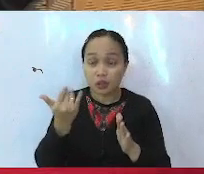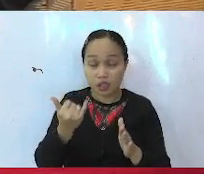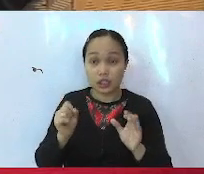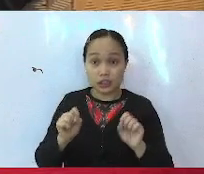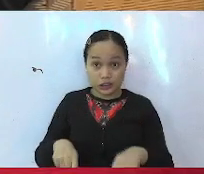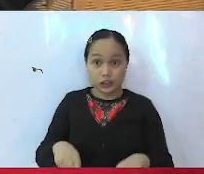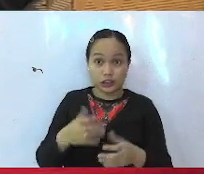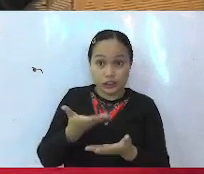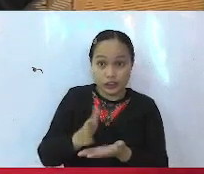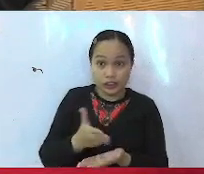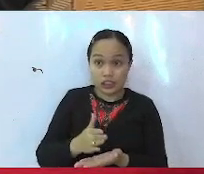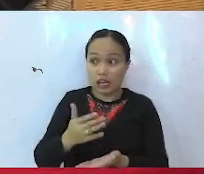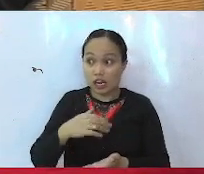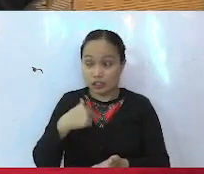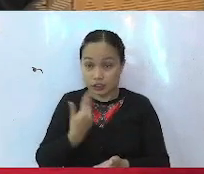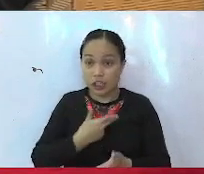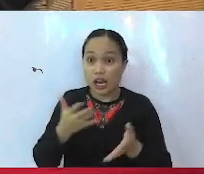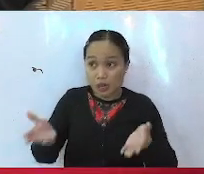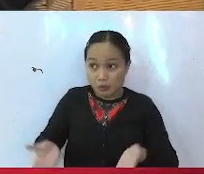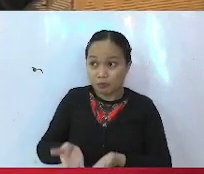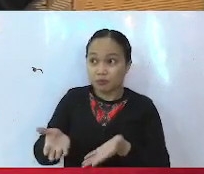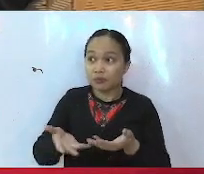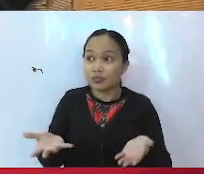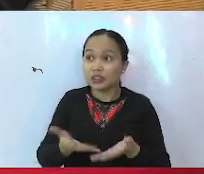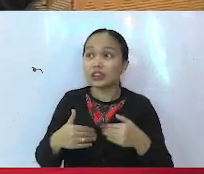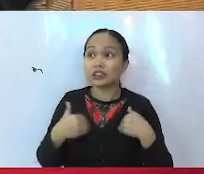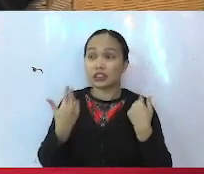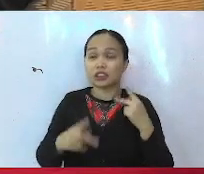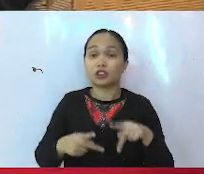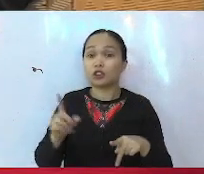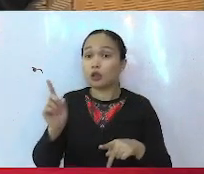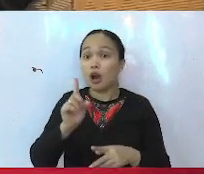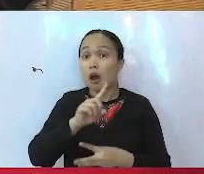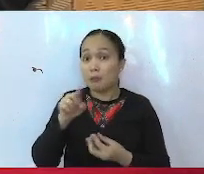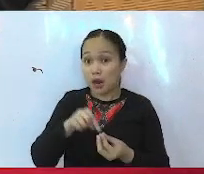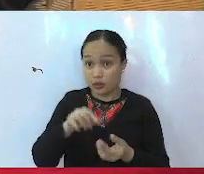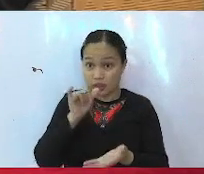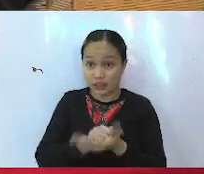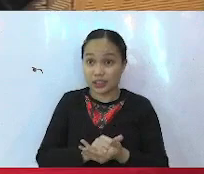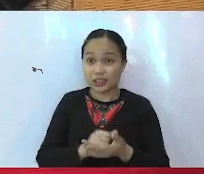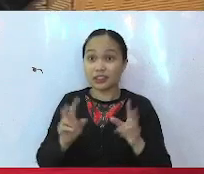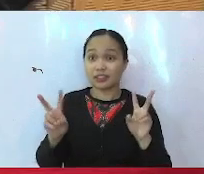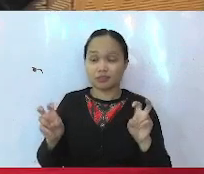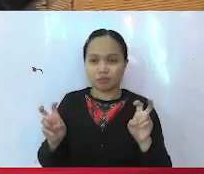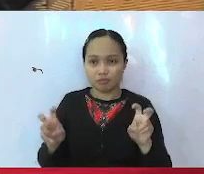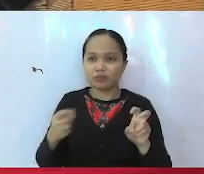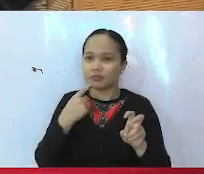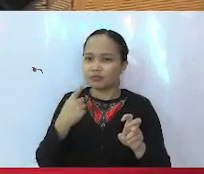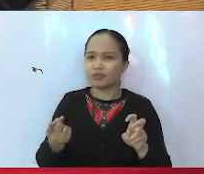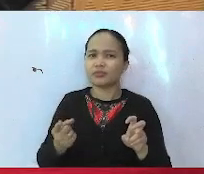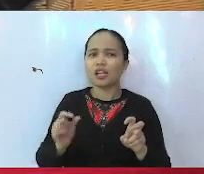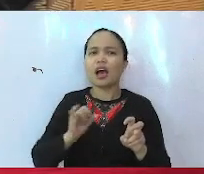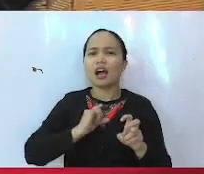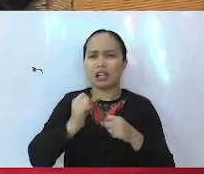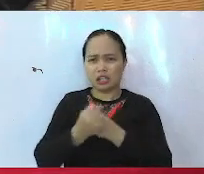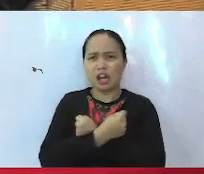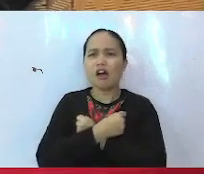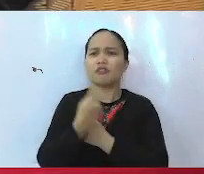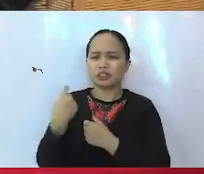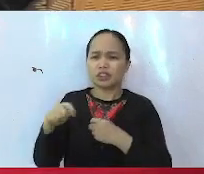and encourage these young people, yes, you know, absolutely. Regarding that our topic? Okay. I love the